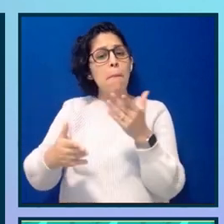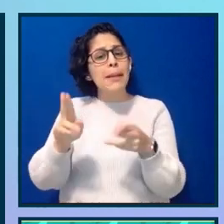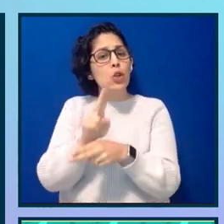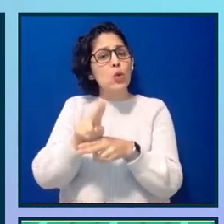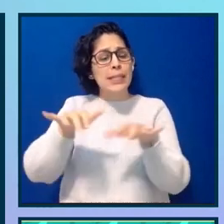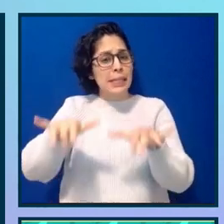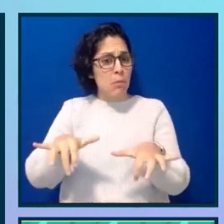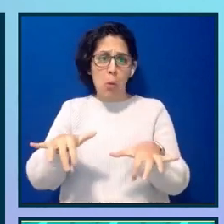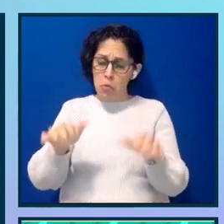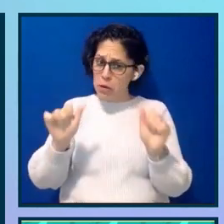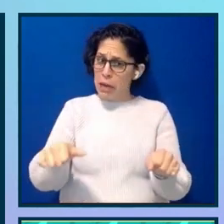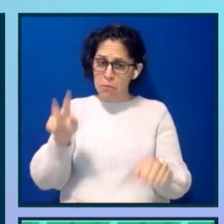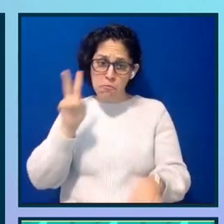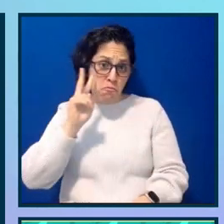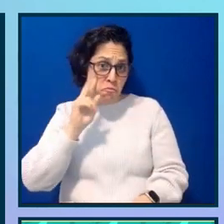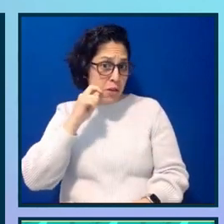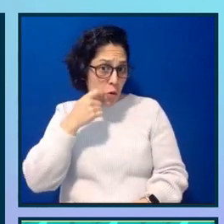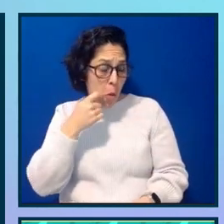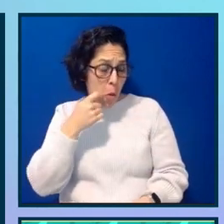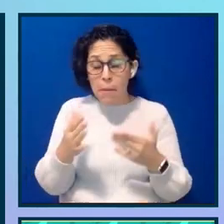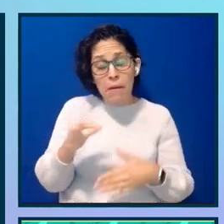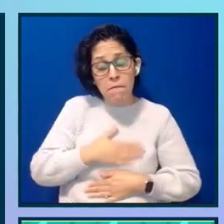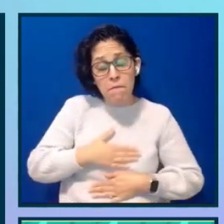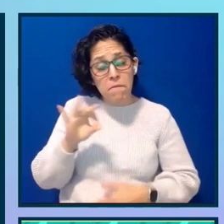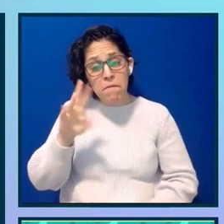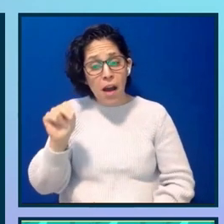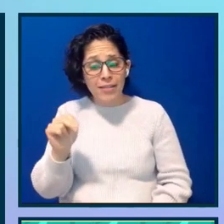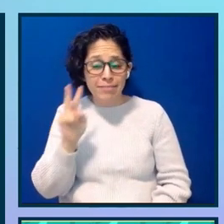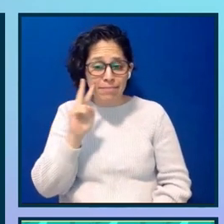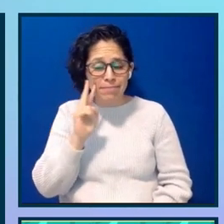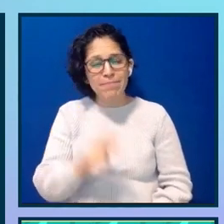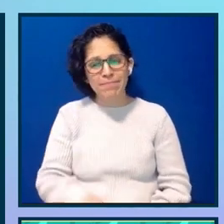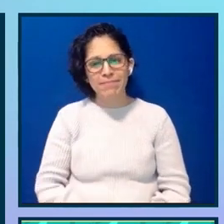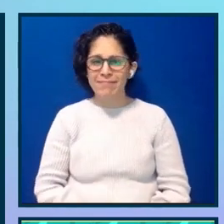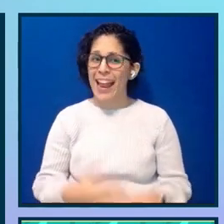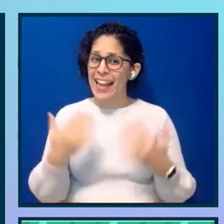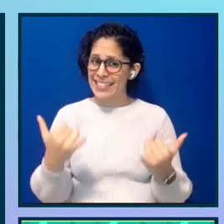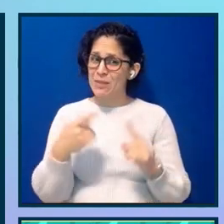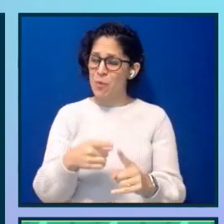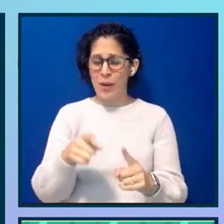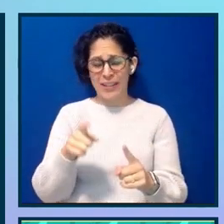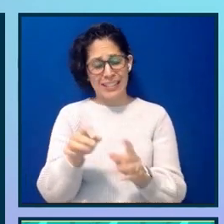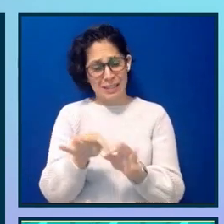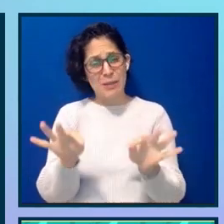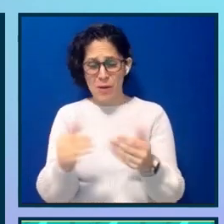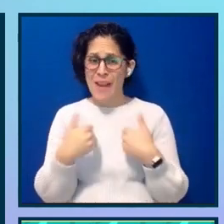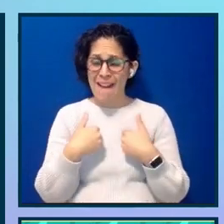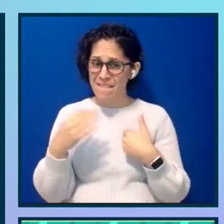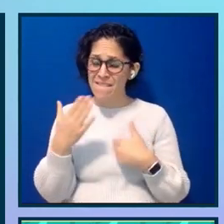cool. Maybe even fun, who knows? We do need some fun at this point. Okay, so let's use the tab